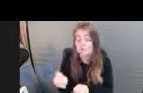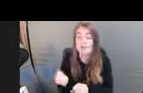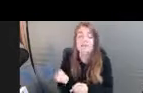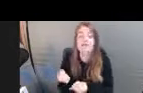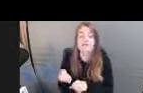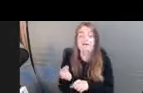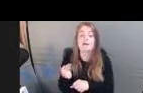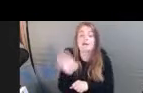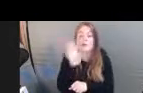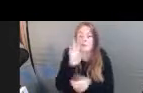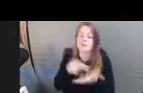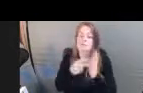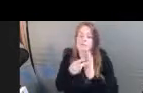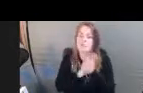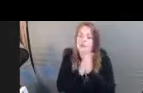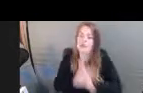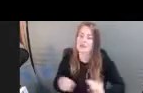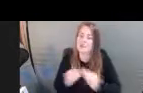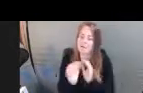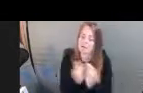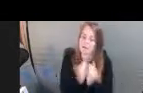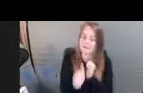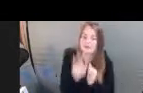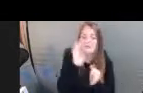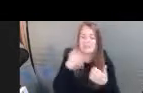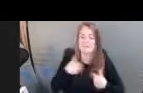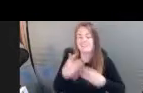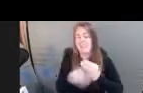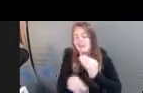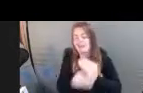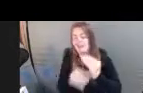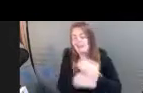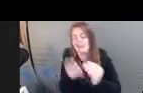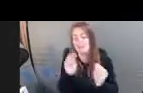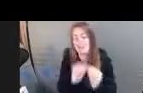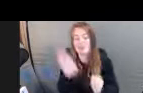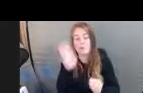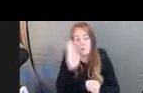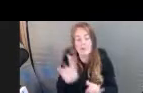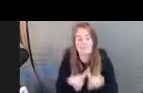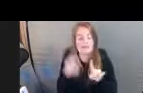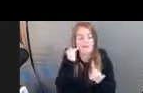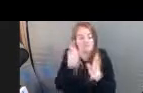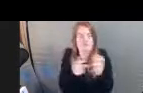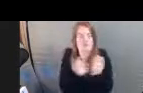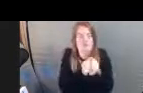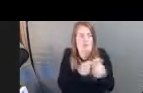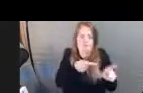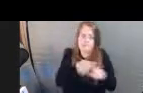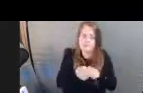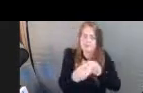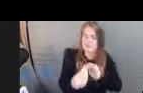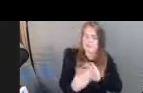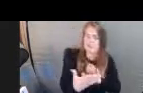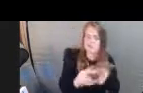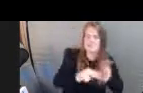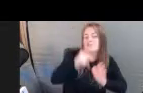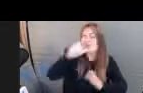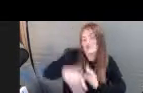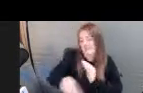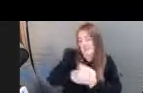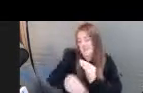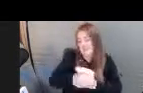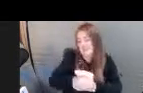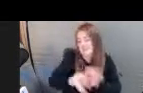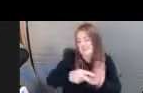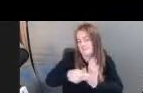going to require fewer retrofits in the future because you were working with this professional from the get-go. And again, to bring up the Museum of Surrey, they